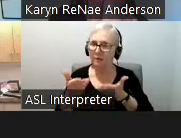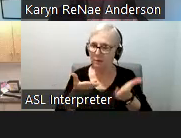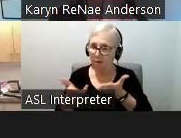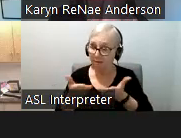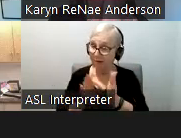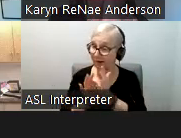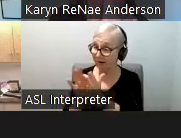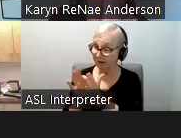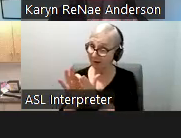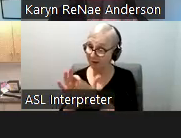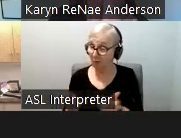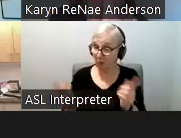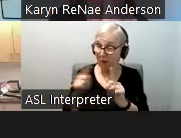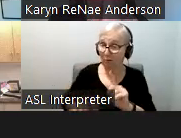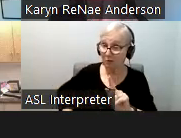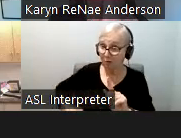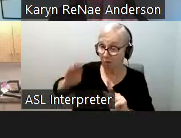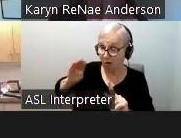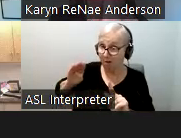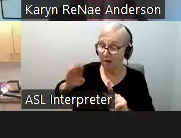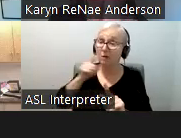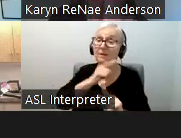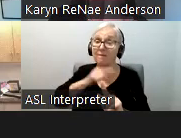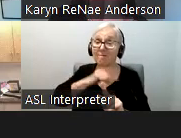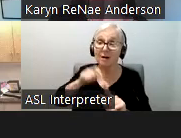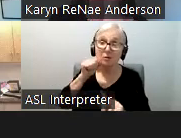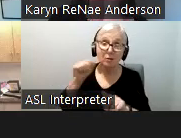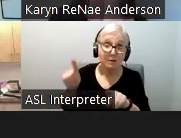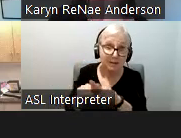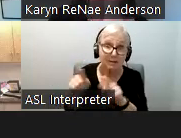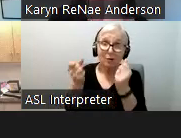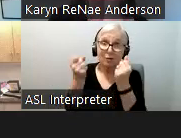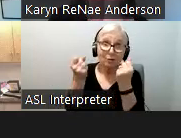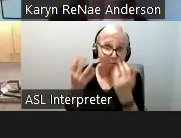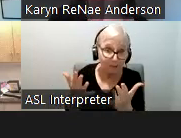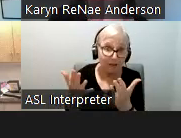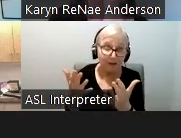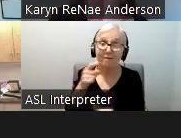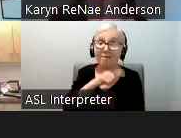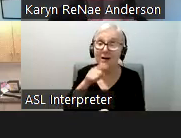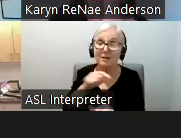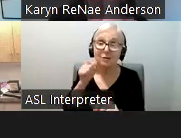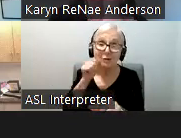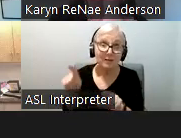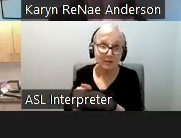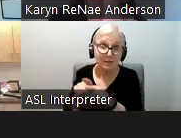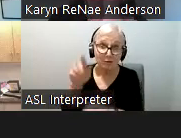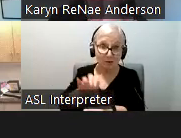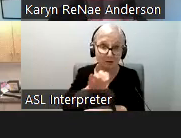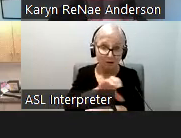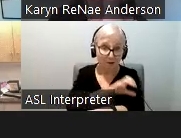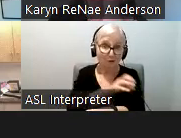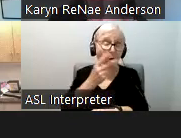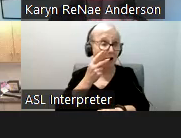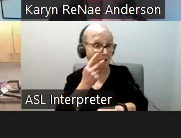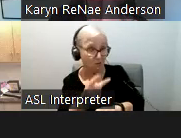count as, like, when I grew up, I was a foster sister to many foster sisters in the state of Colorado. So I witnessed this